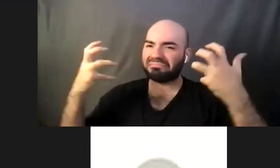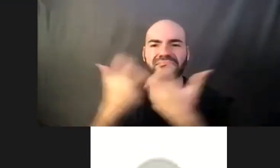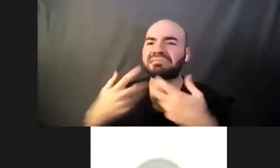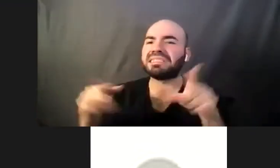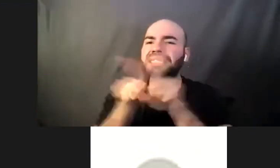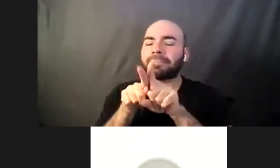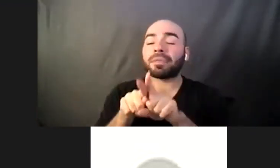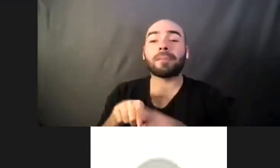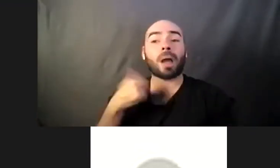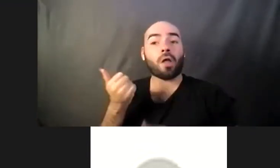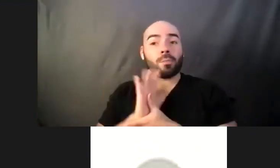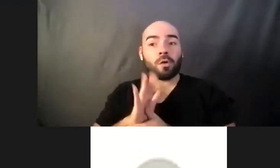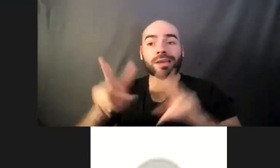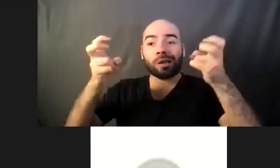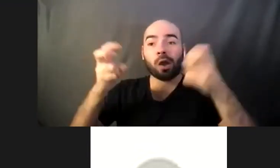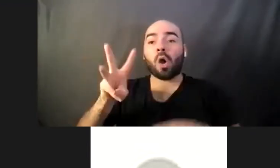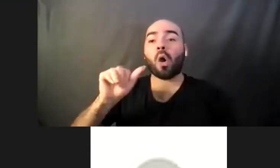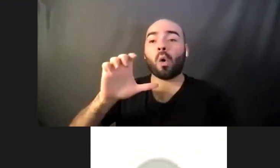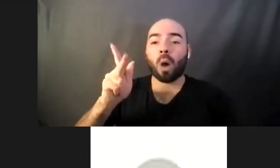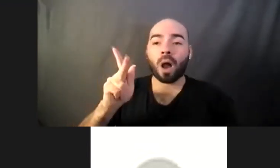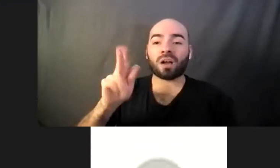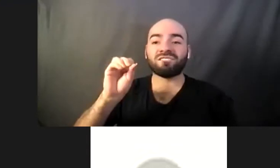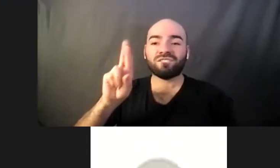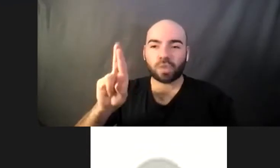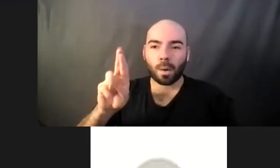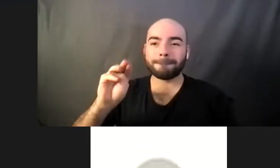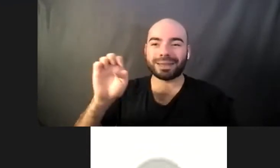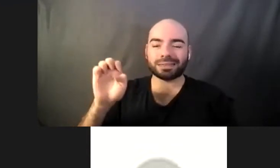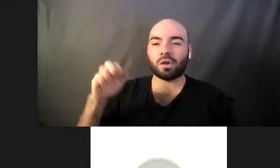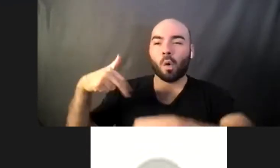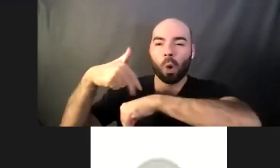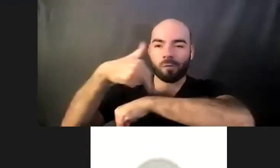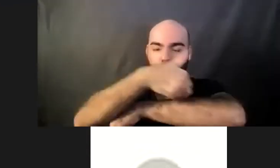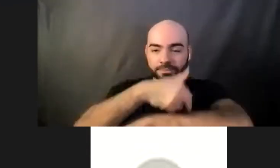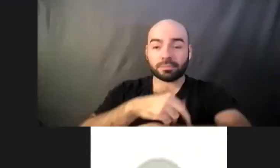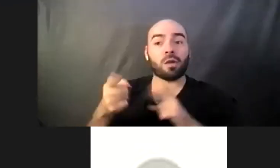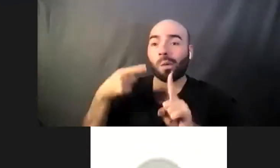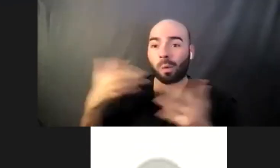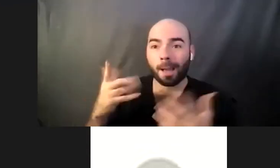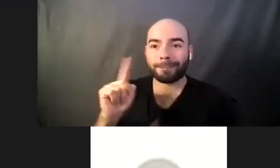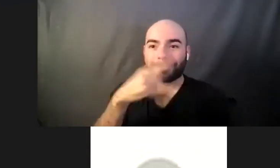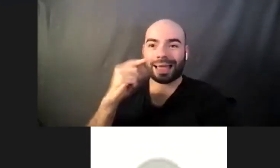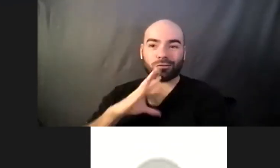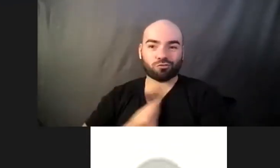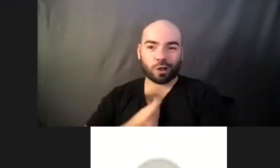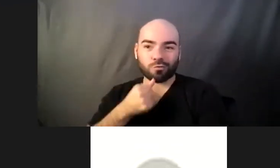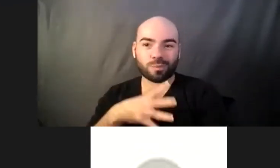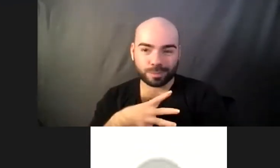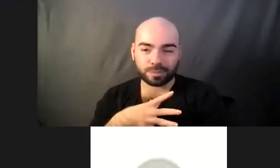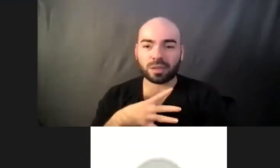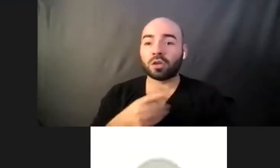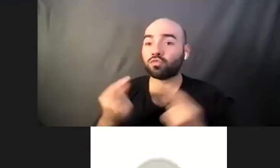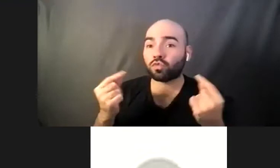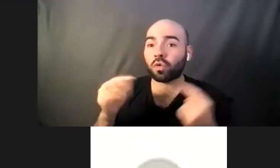For Me. The movie played, and that being said, Walk For Me is about a Black trans girl who makes her femme queen debut